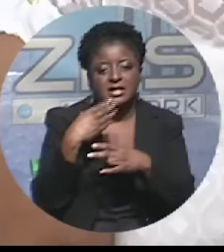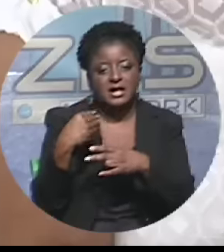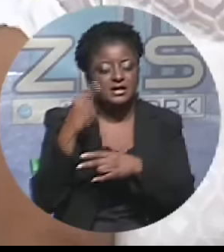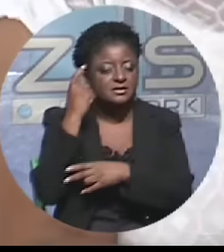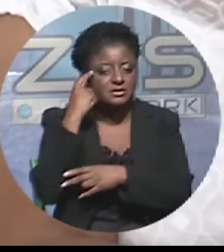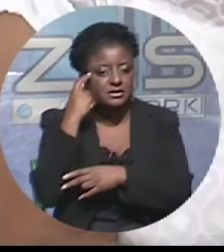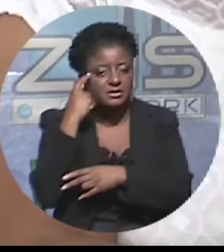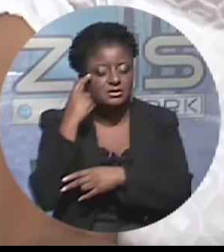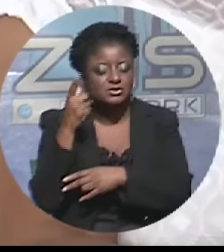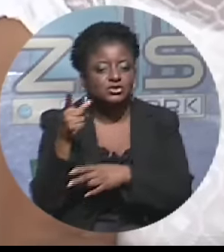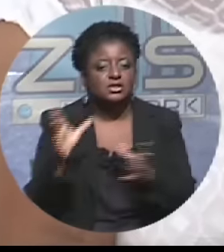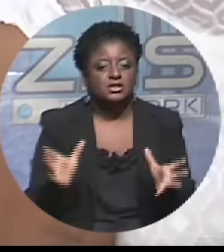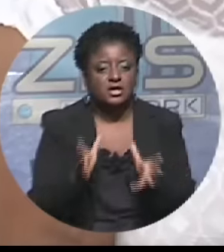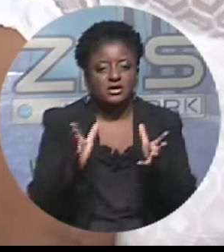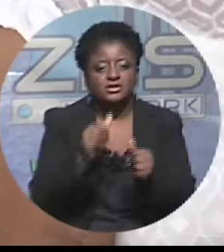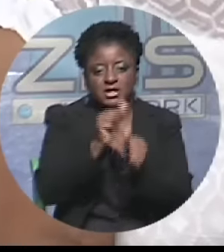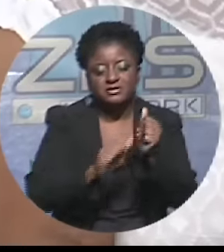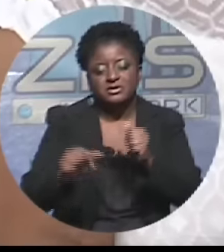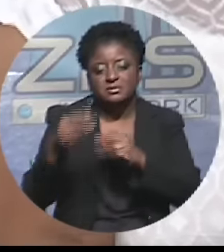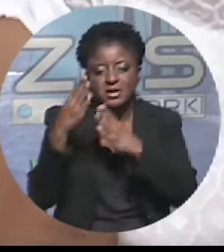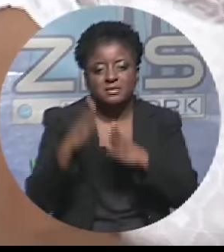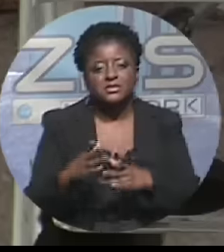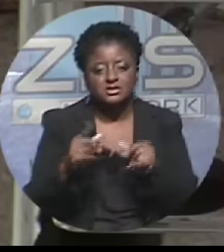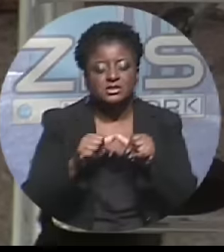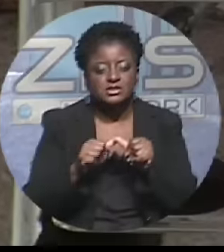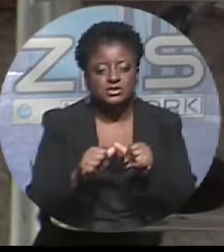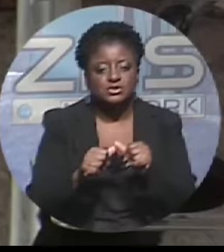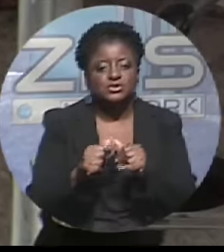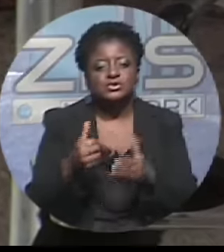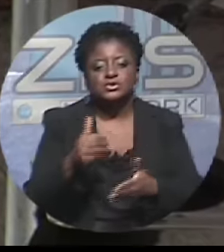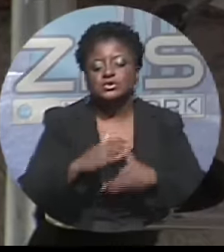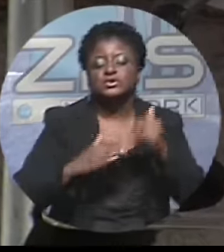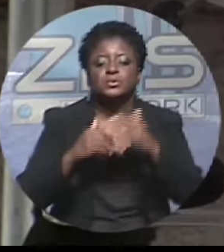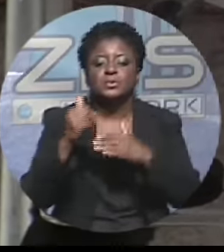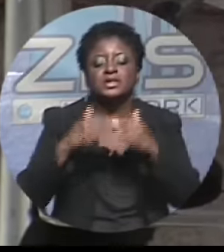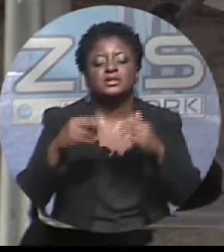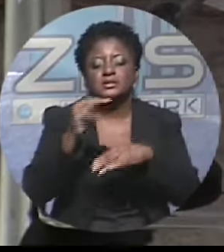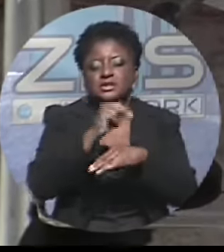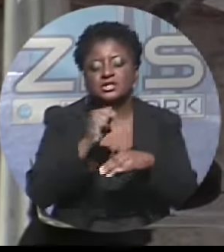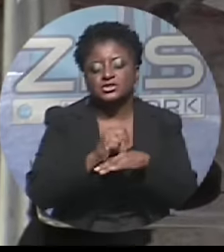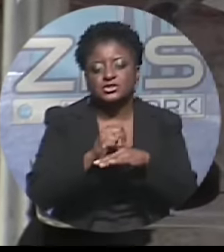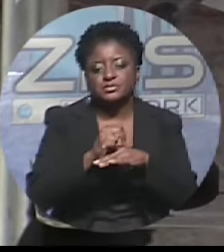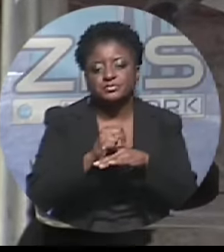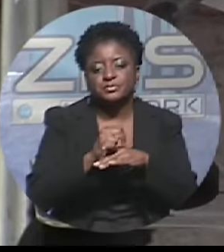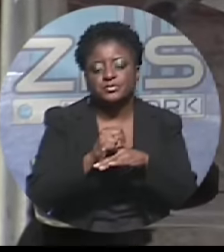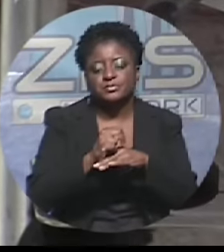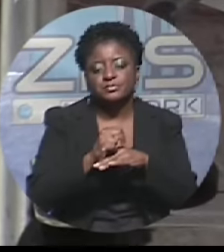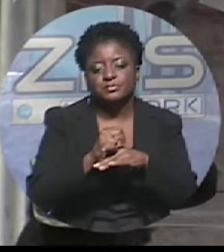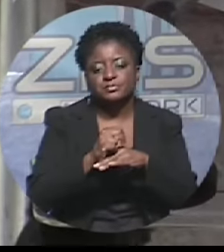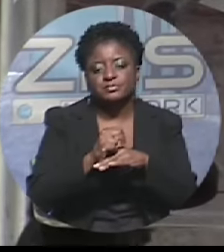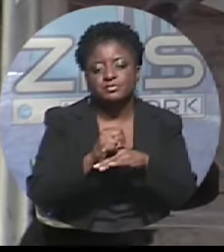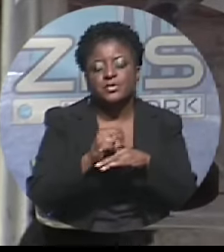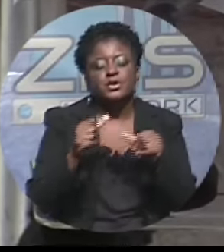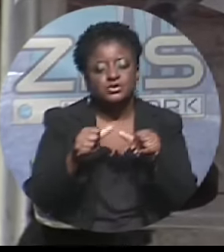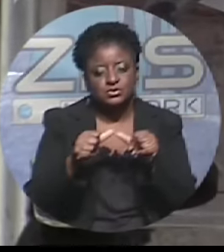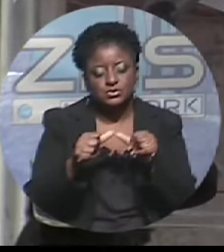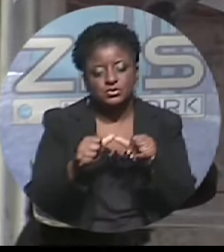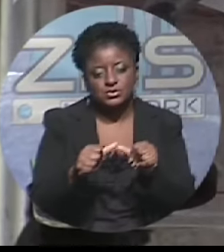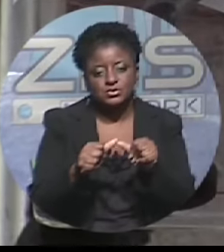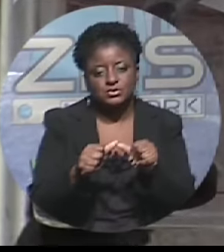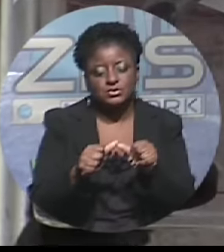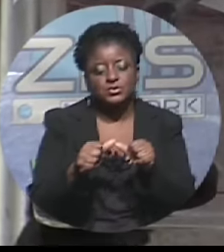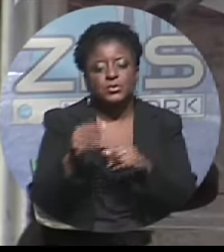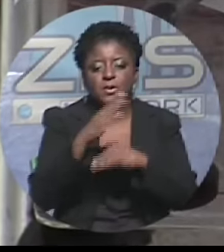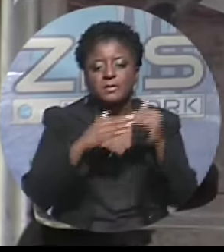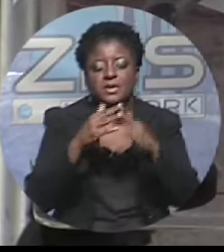doing their part to build the nation. In order to continue to build our nation, all of us